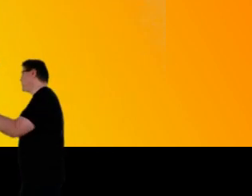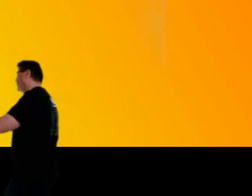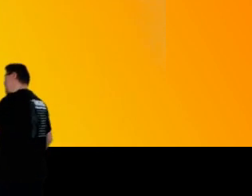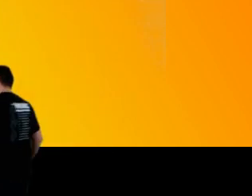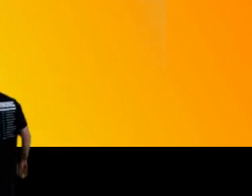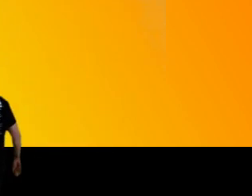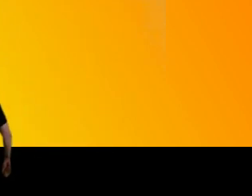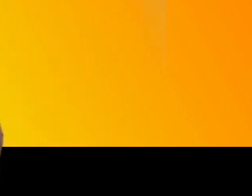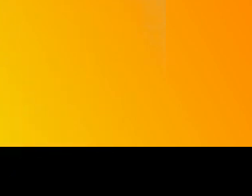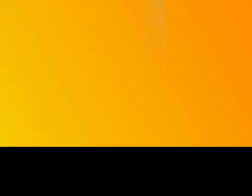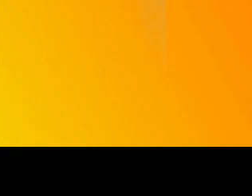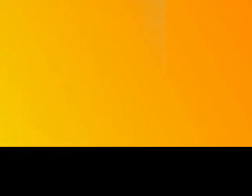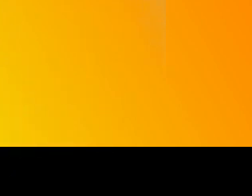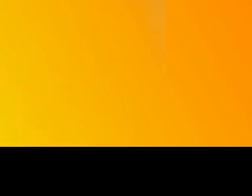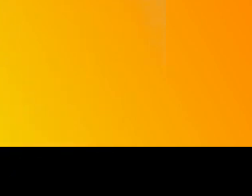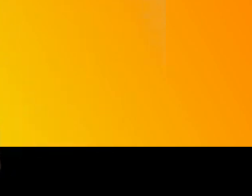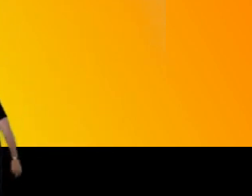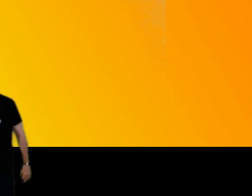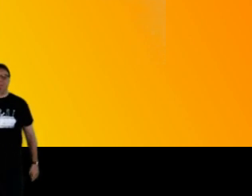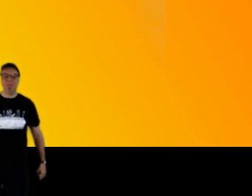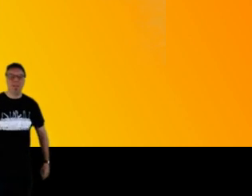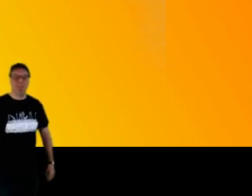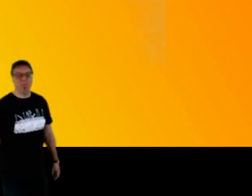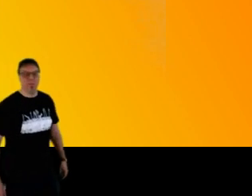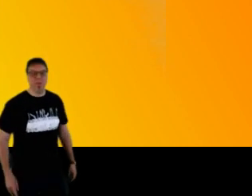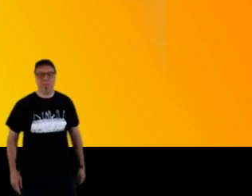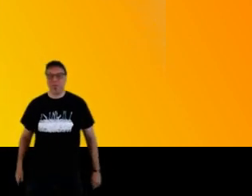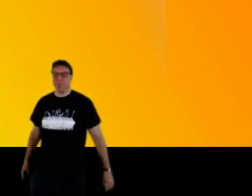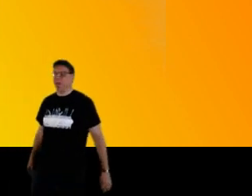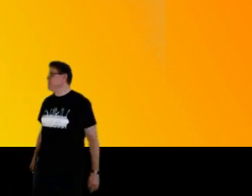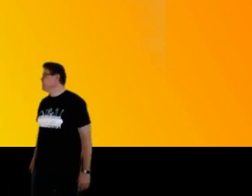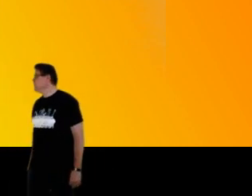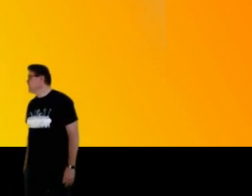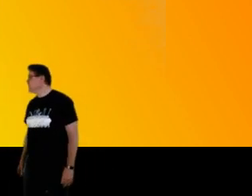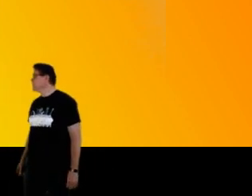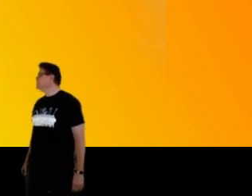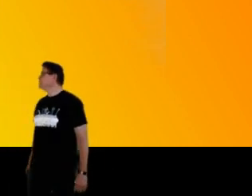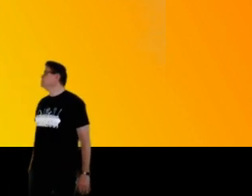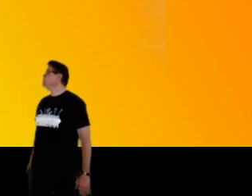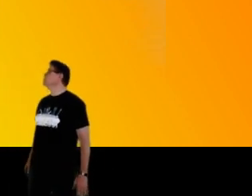And give up all the trappings of authority? I like my crook.